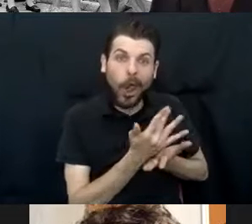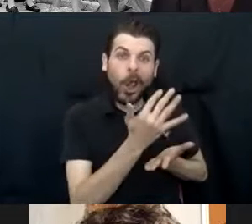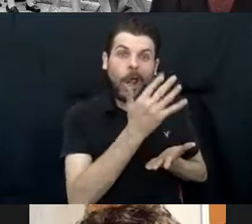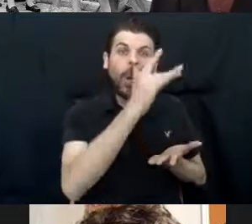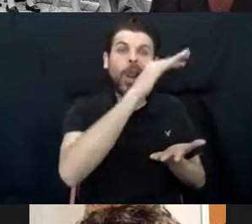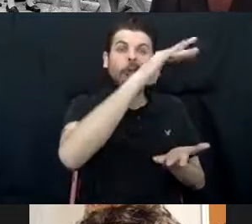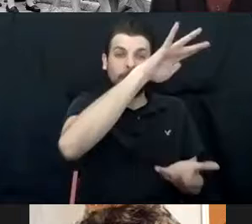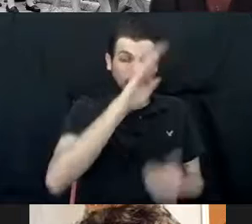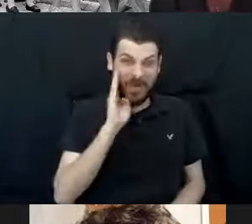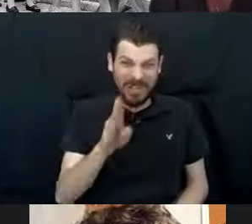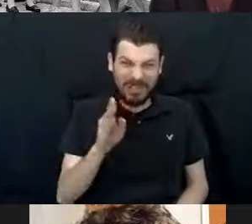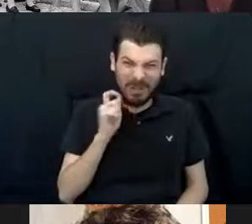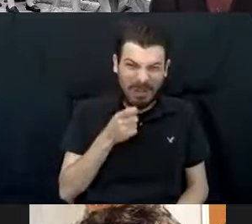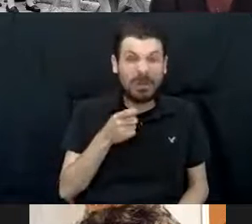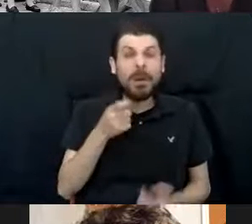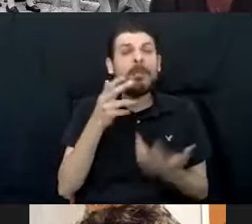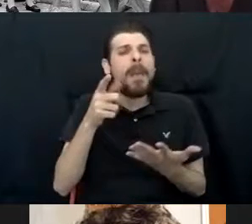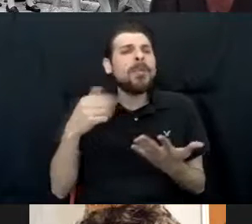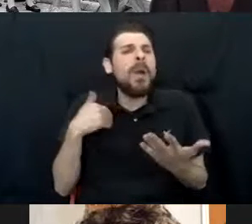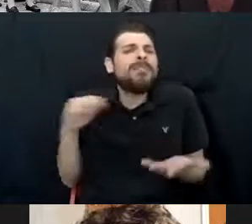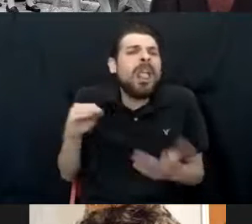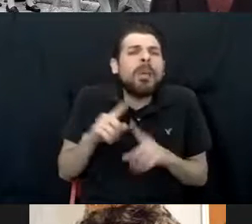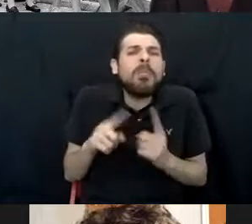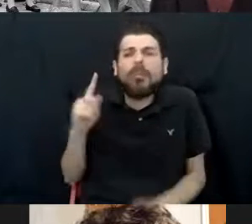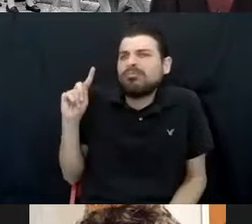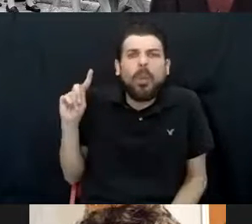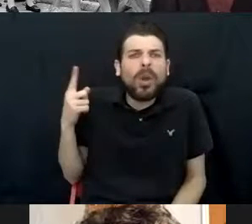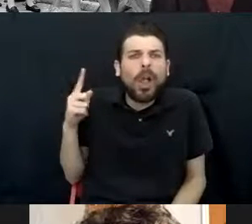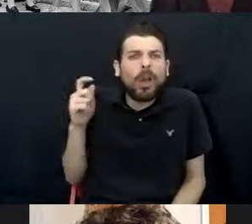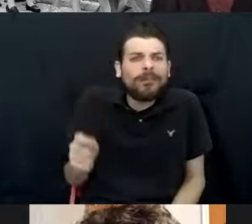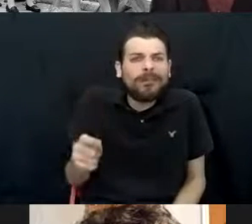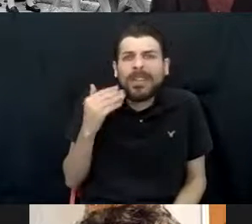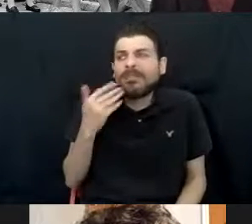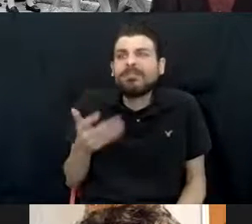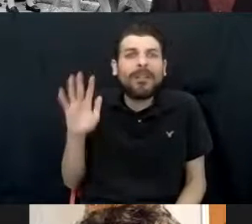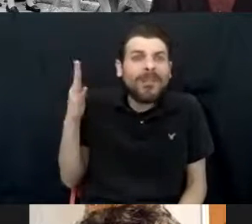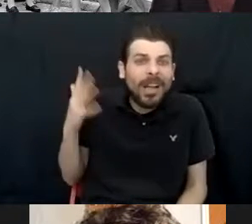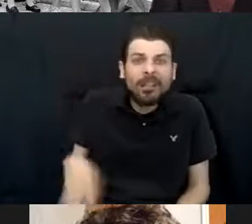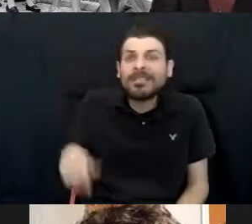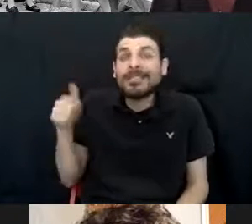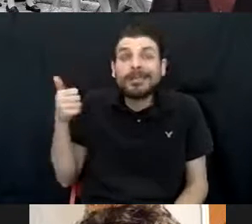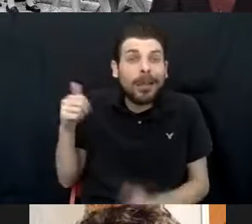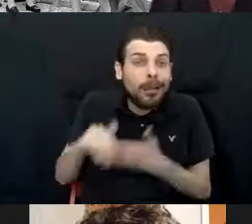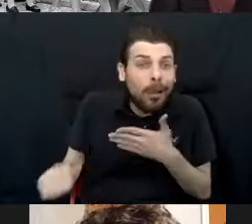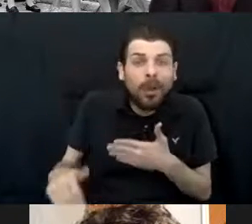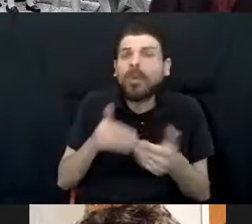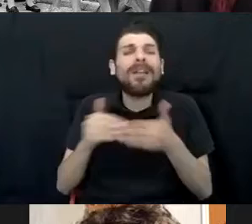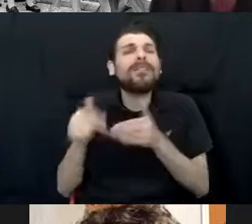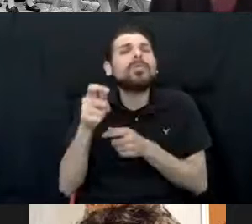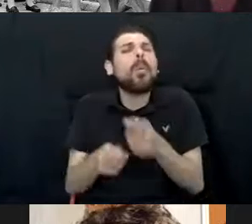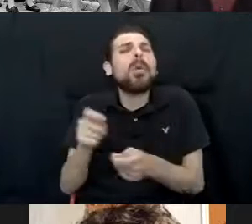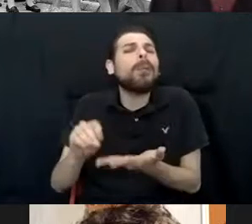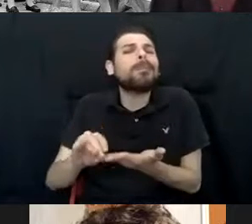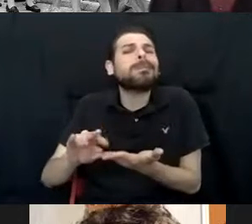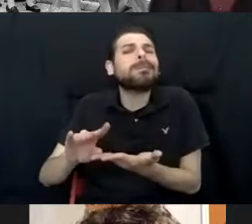know and say, hey, even if you don't do anything but give a dollar, you know, donate five, donate 10, donate something. And I appreciate